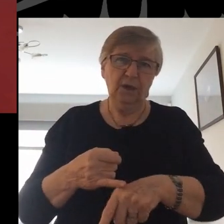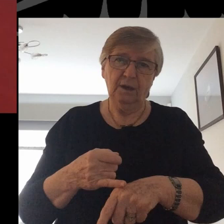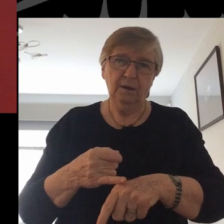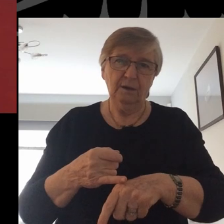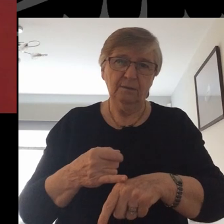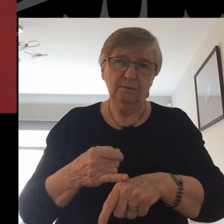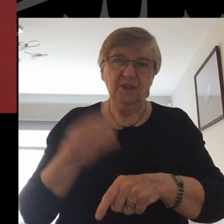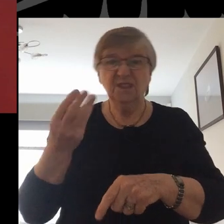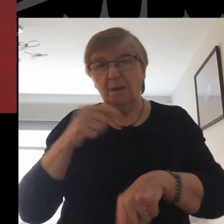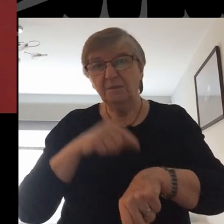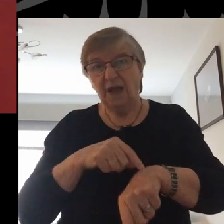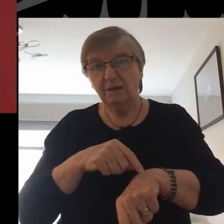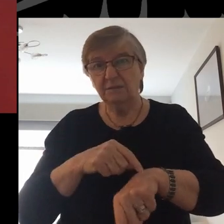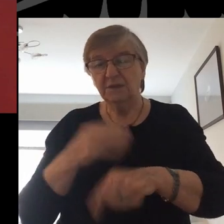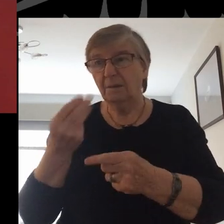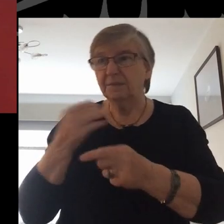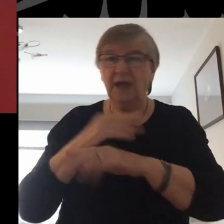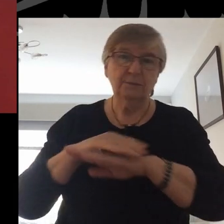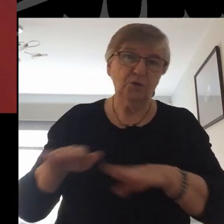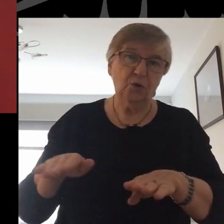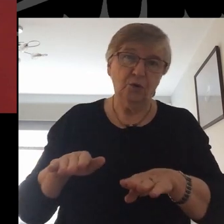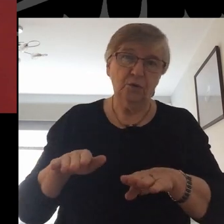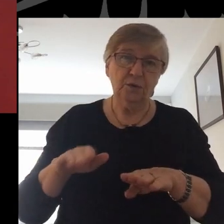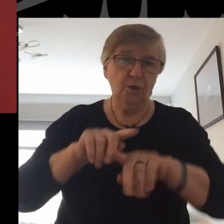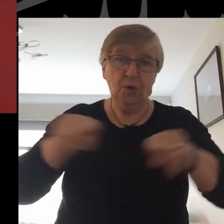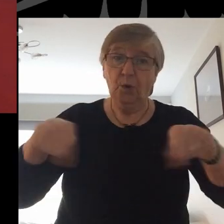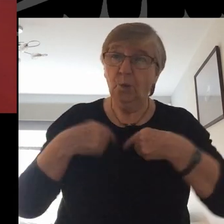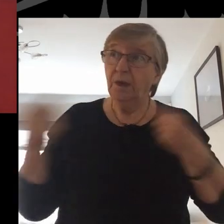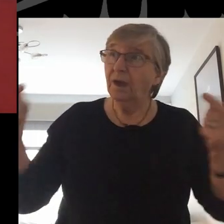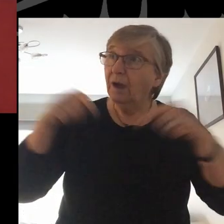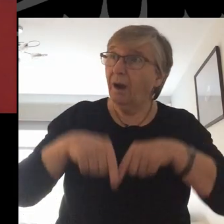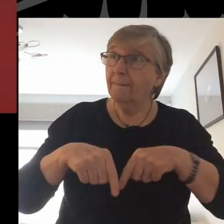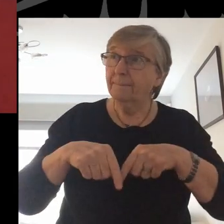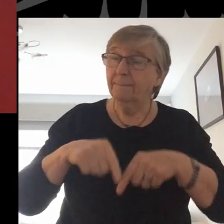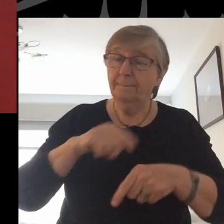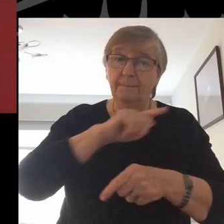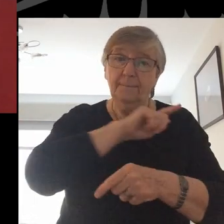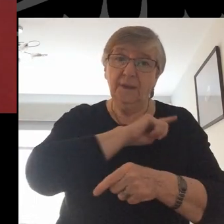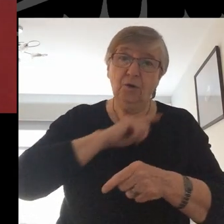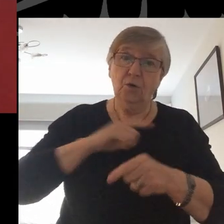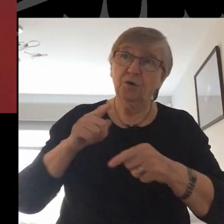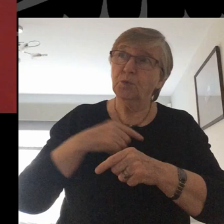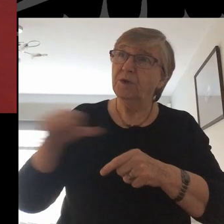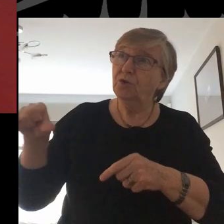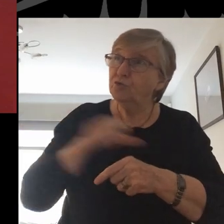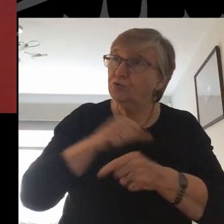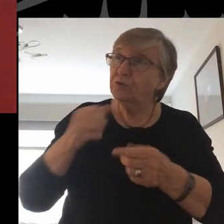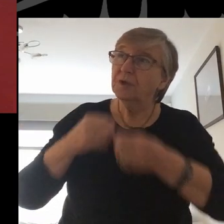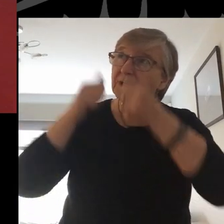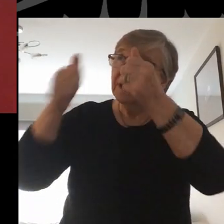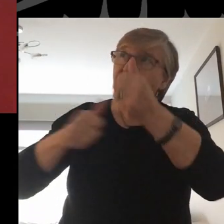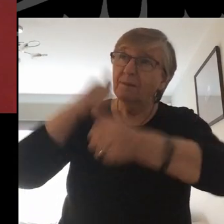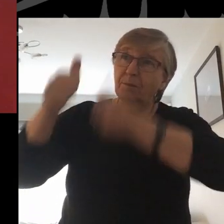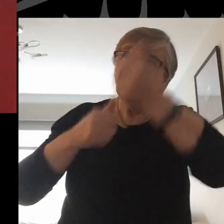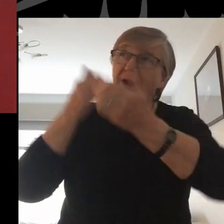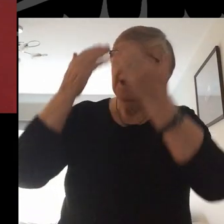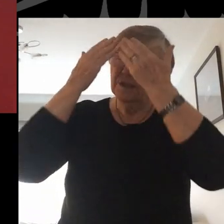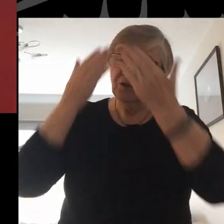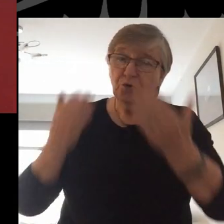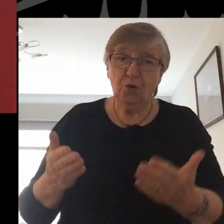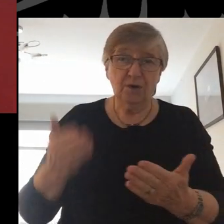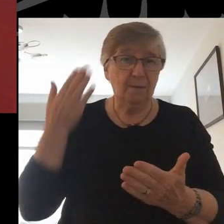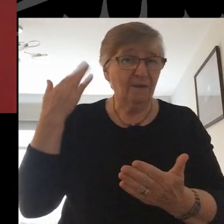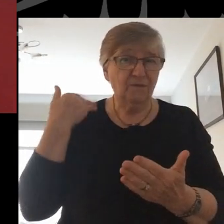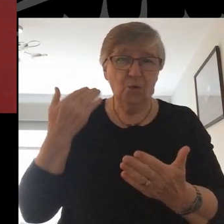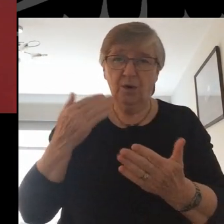We don't come because we have given you the praise and honor that you deserve. We haven't. And so we come